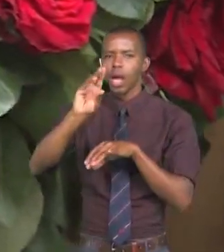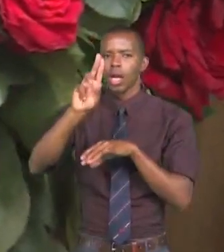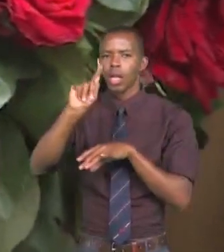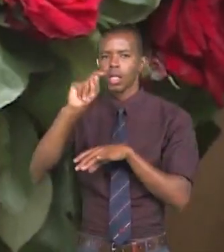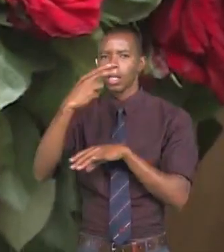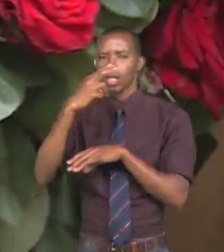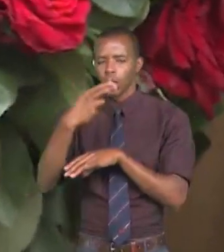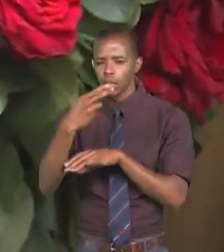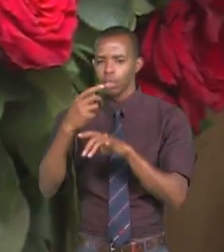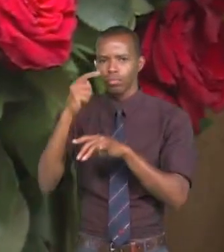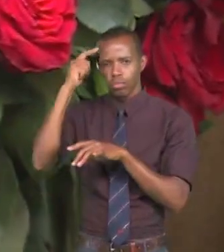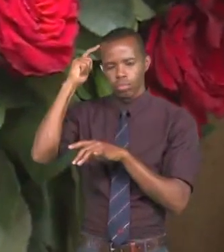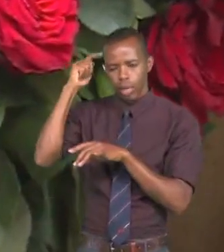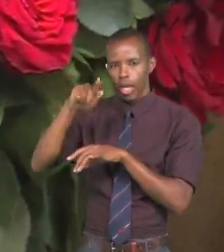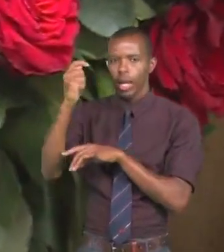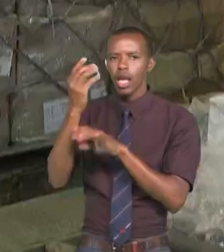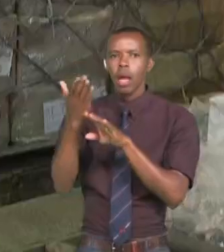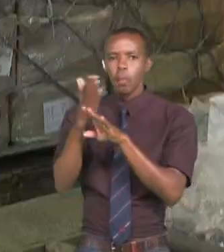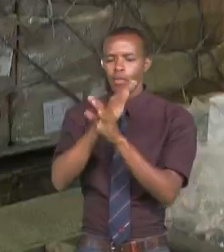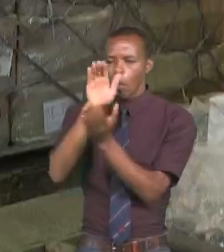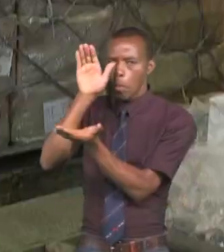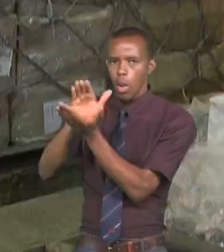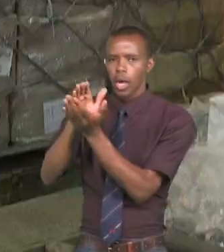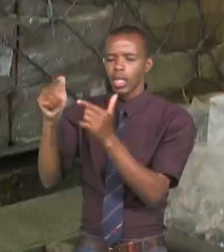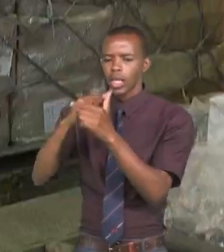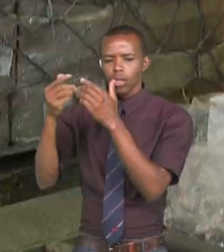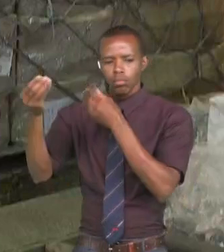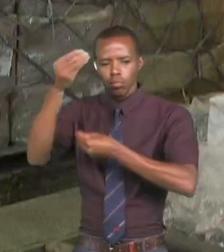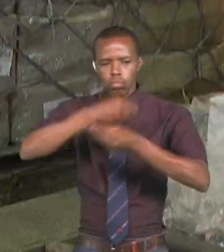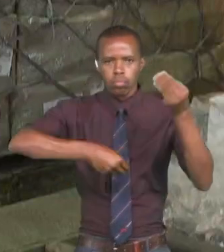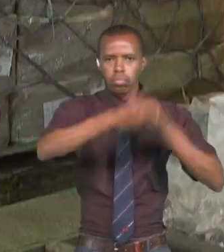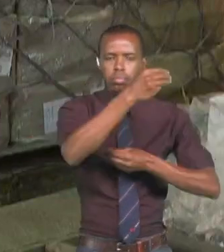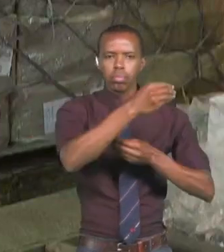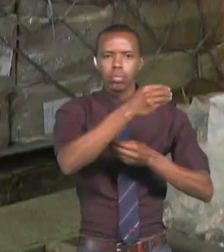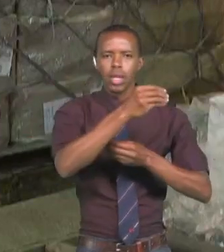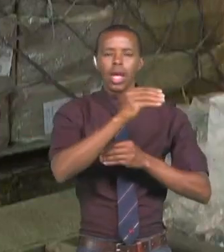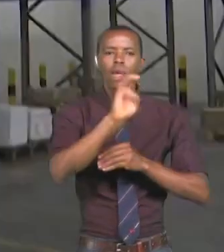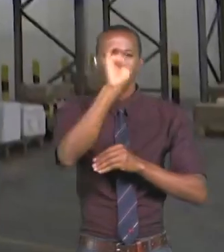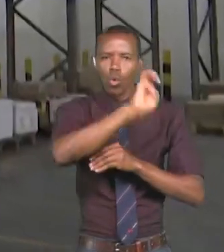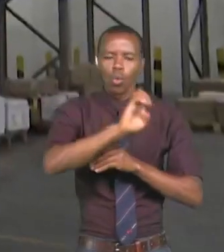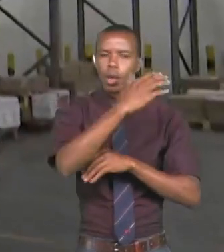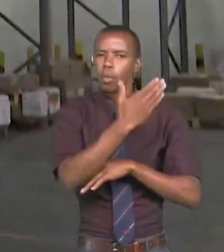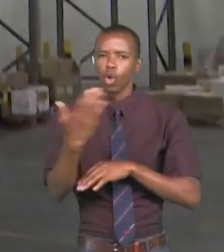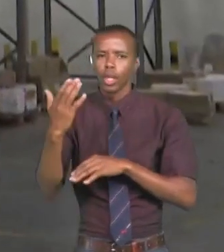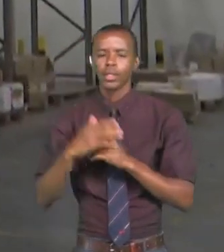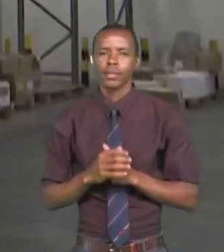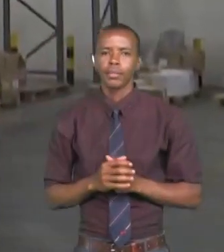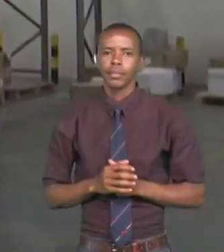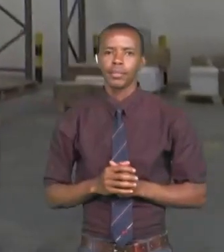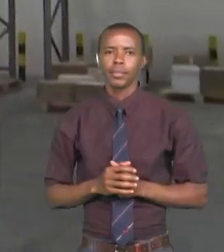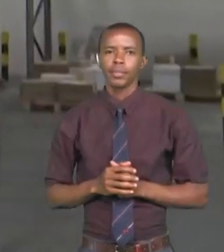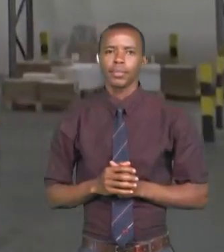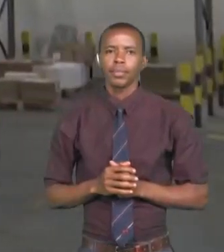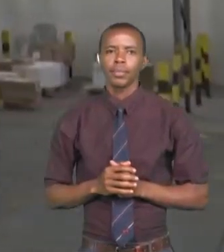exports originate from this country before being repackaged and sold at a premium as European products.